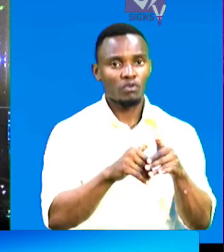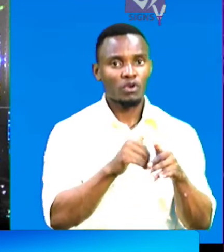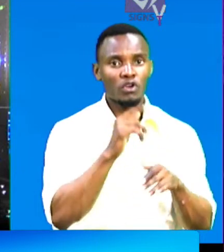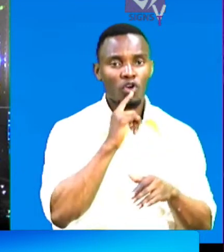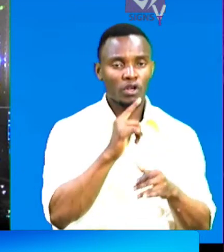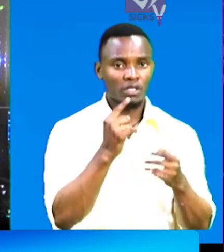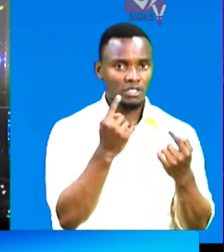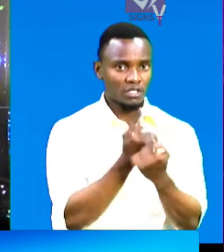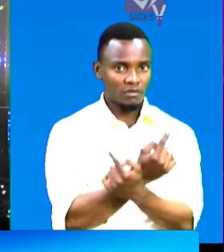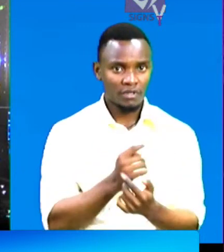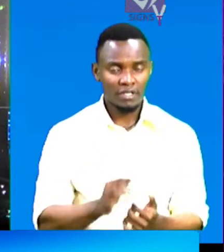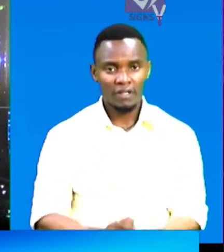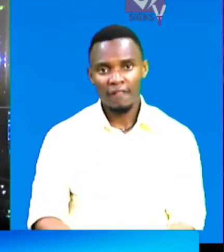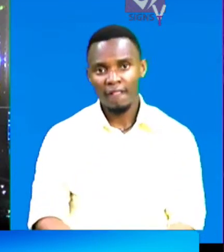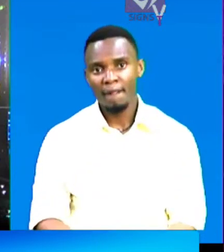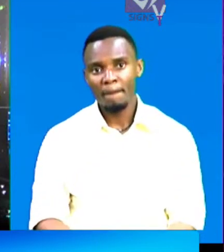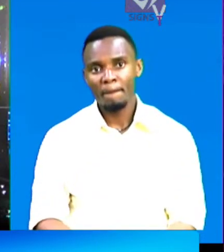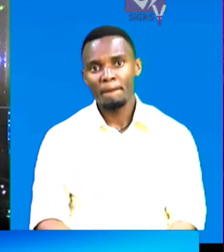separately.